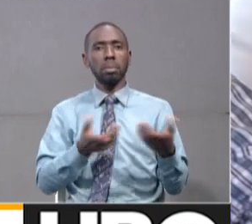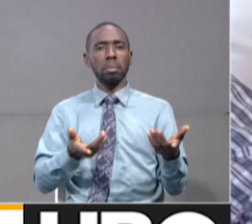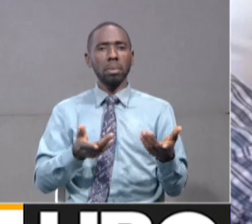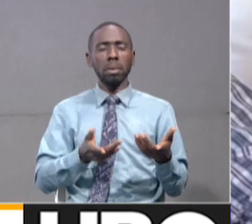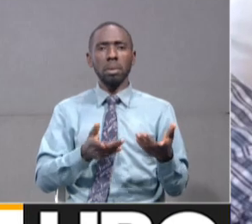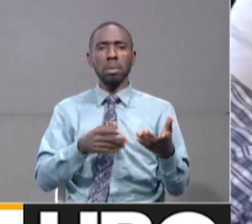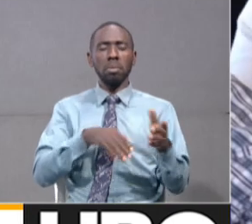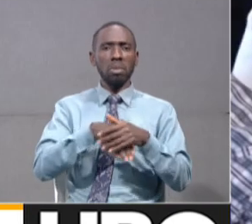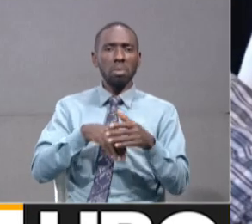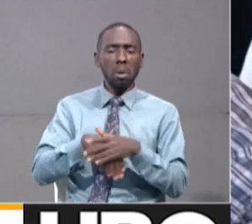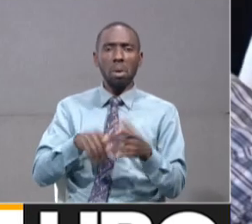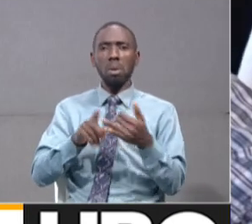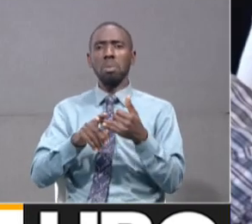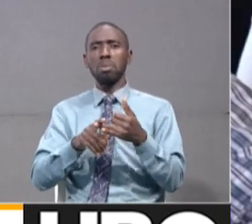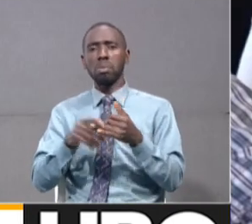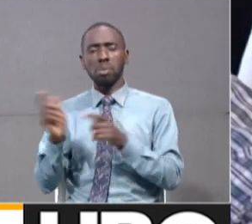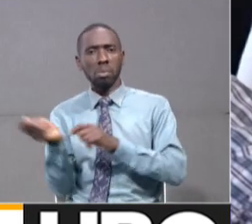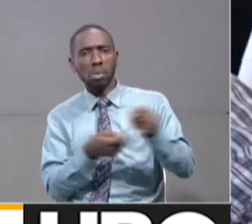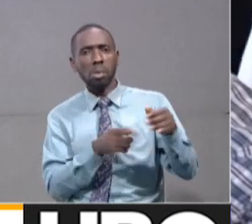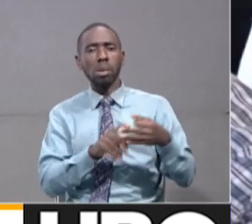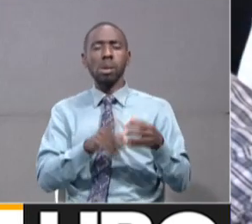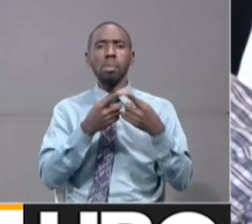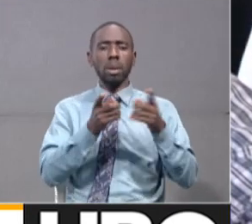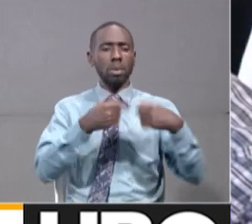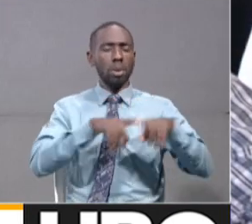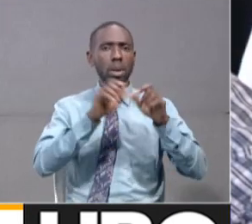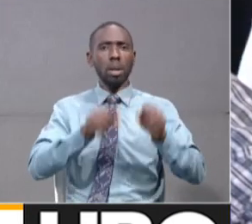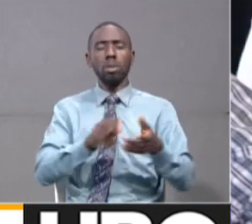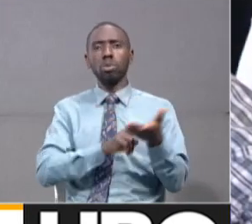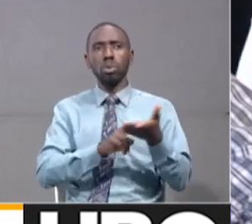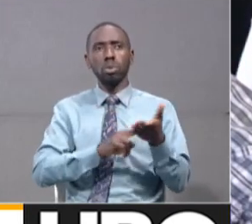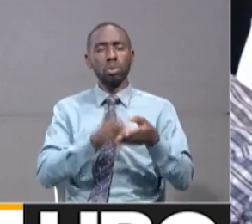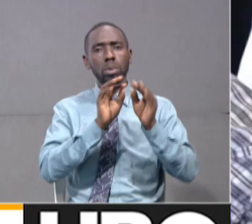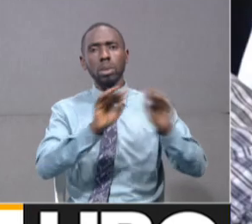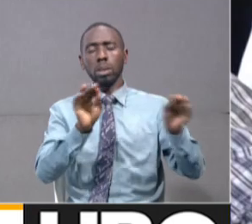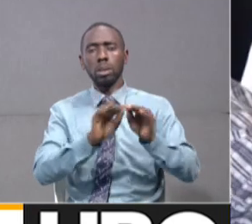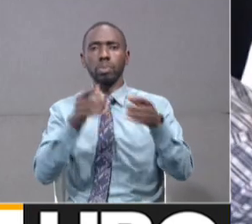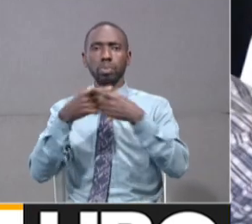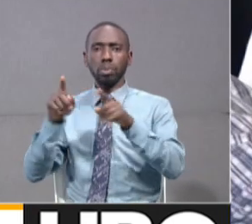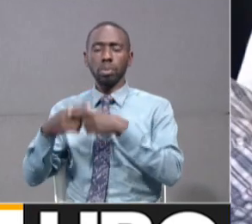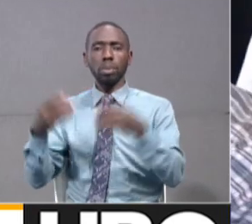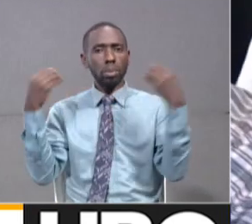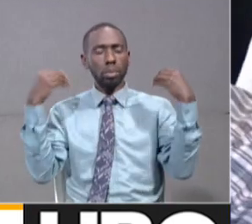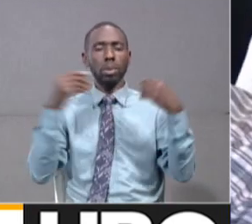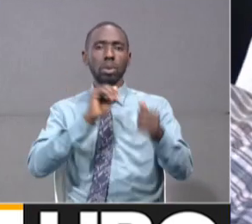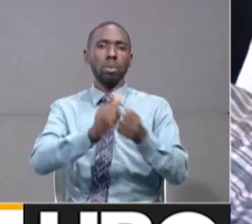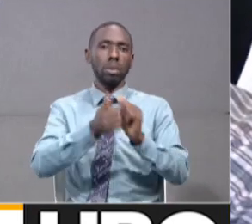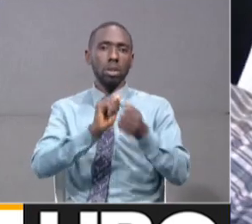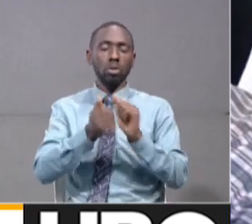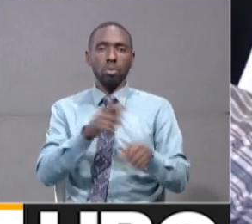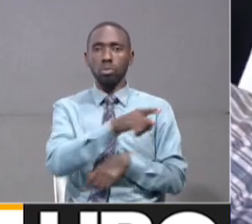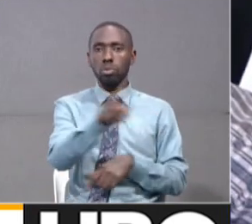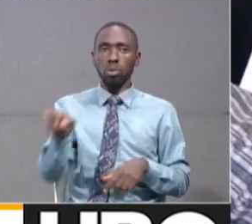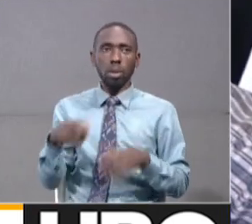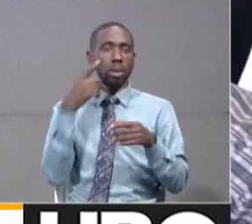traditional few. But I can guarantee you, we can use that pitch to have very many sport competitions. And for those of you who have won, I